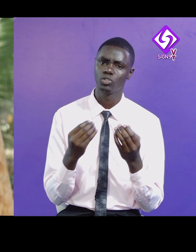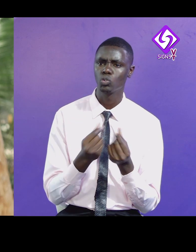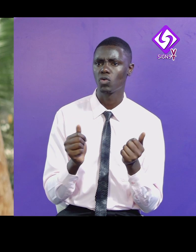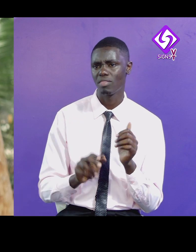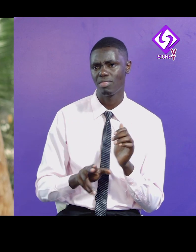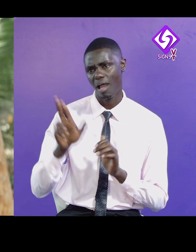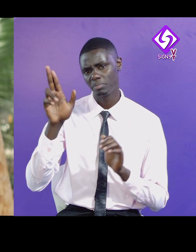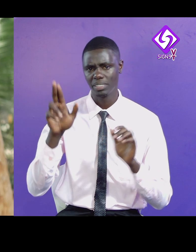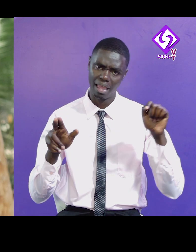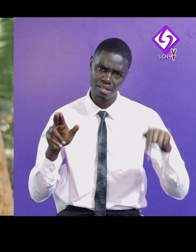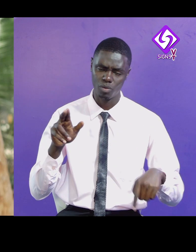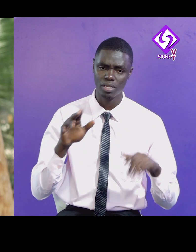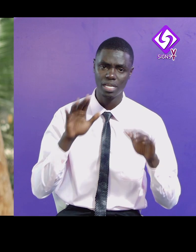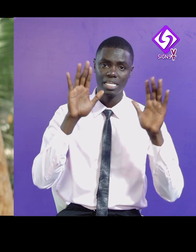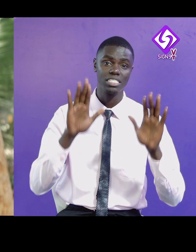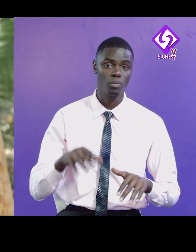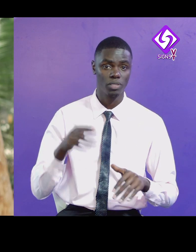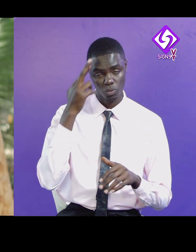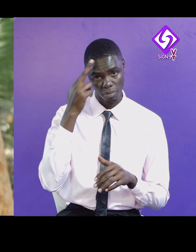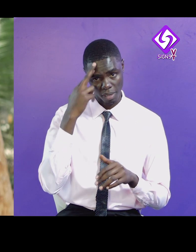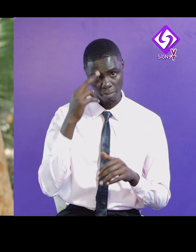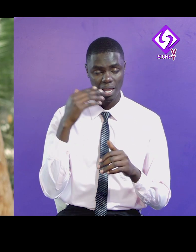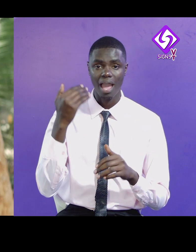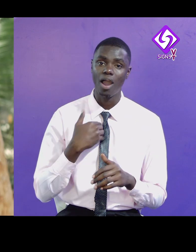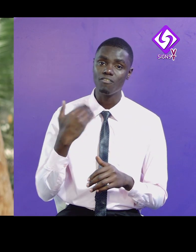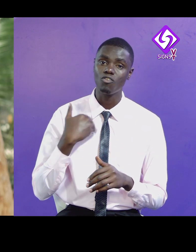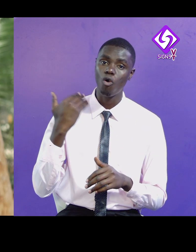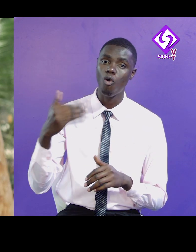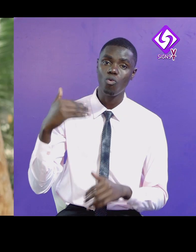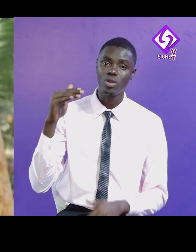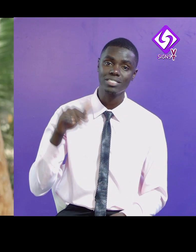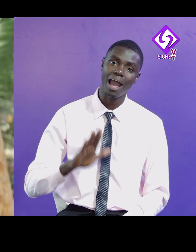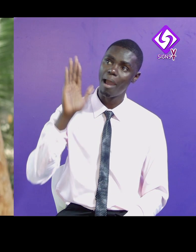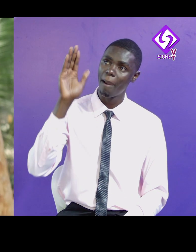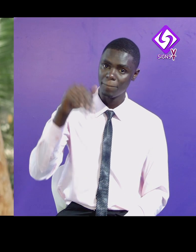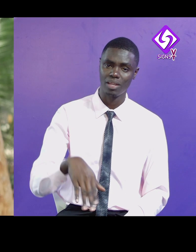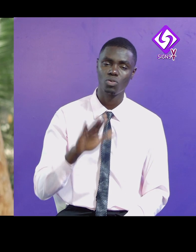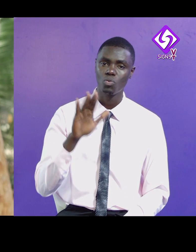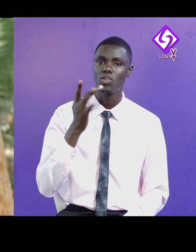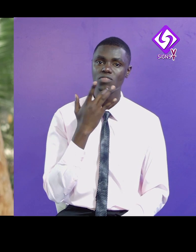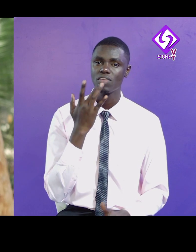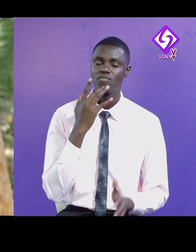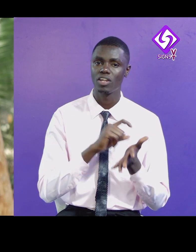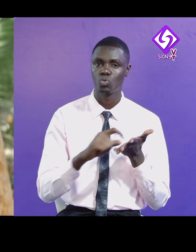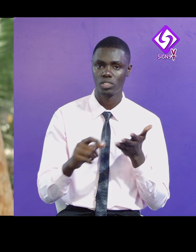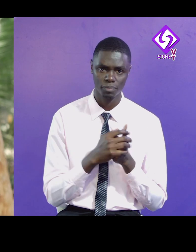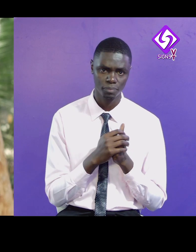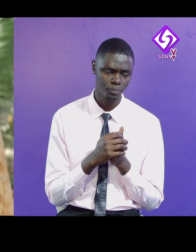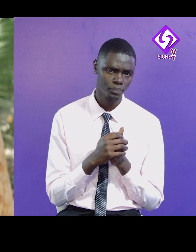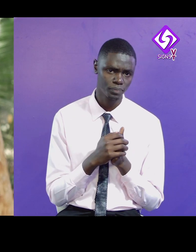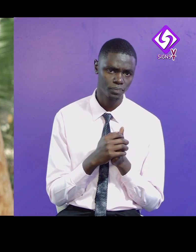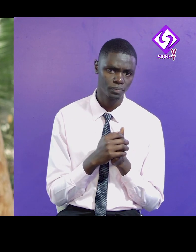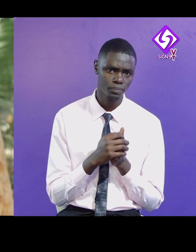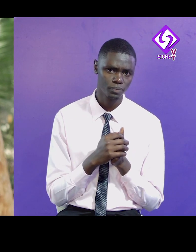downs. Because what's important to remember is there are always ups and downs. And one of my favorite quotes is,